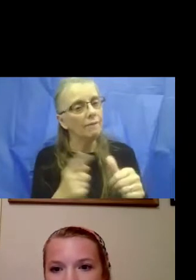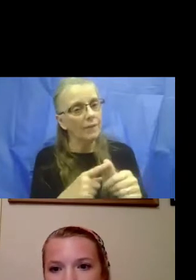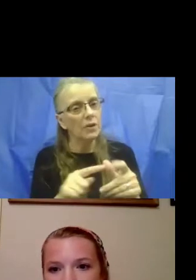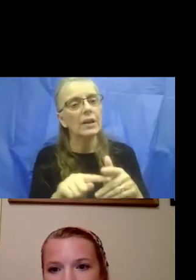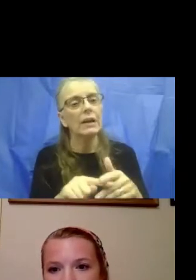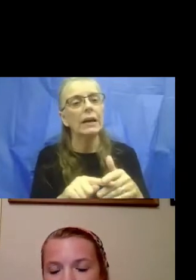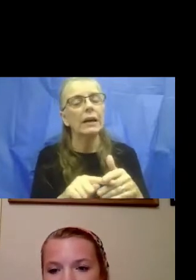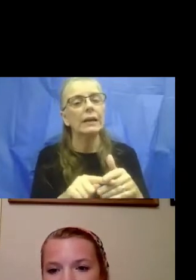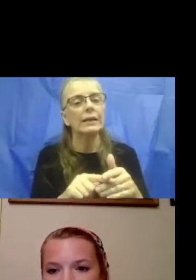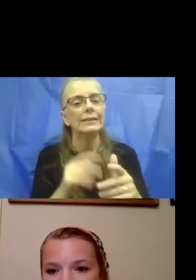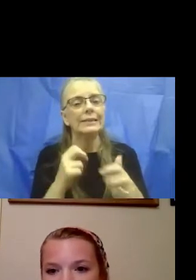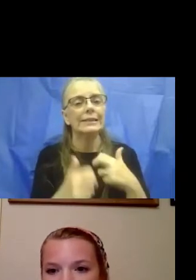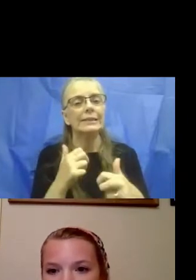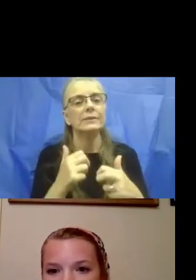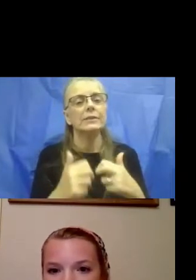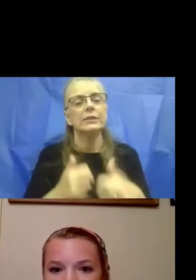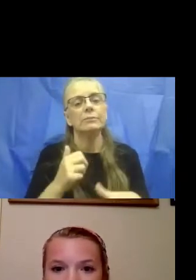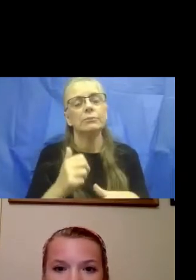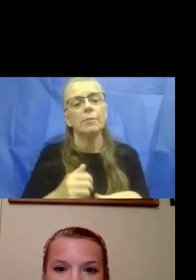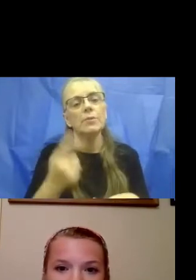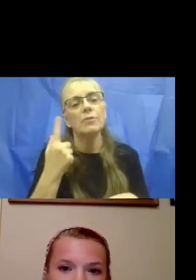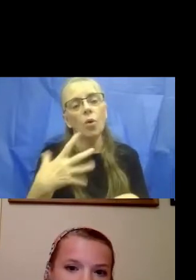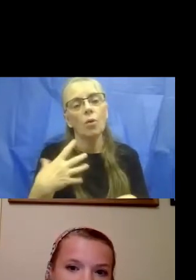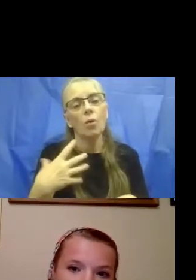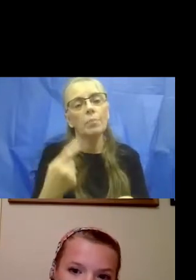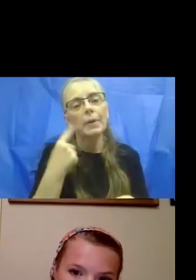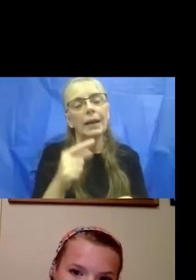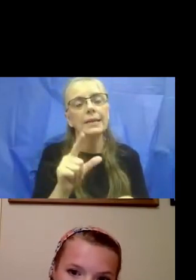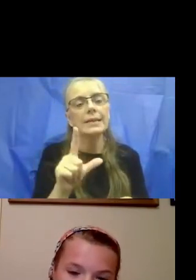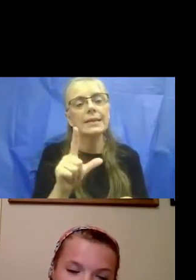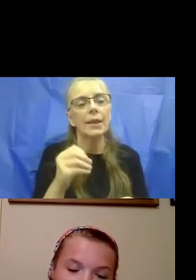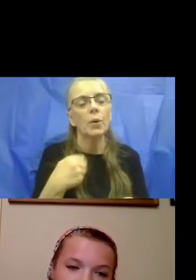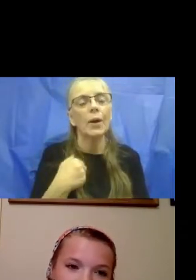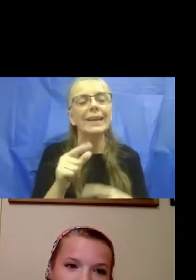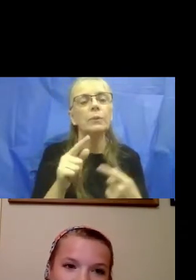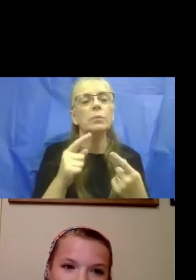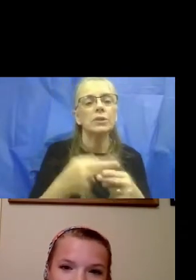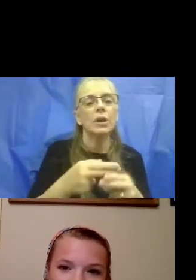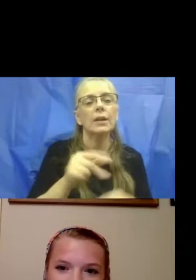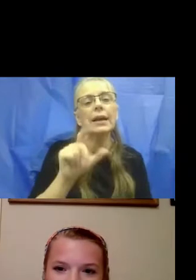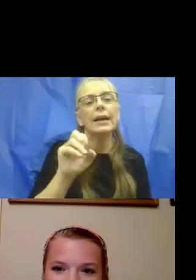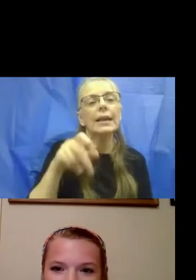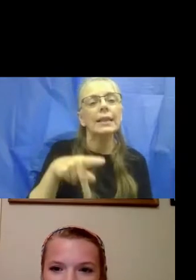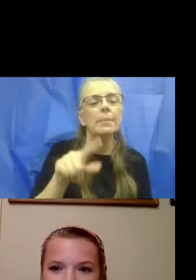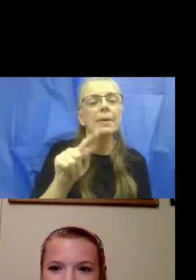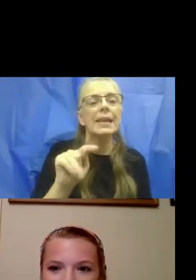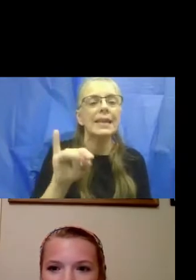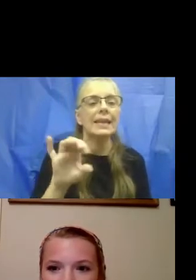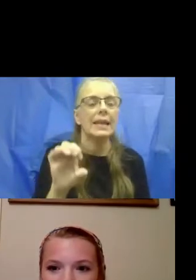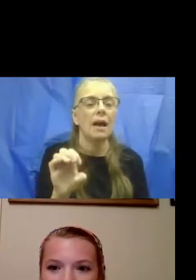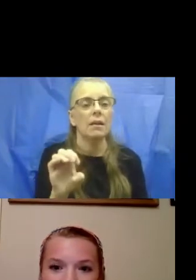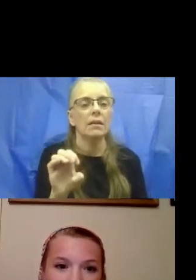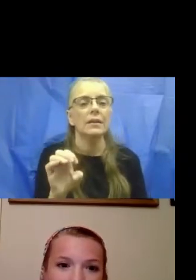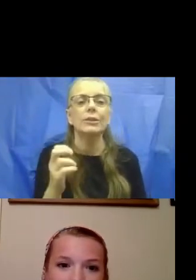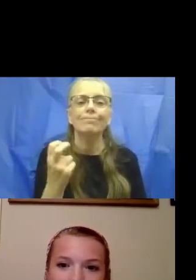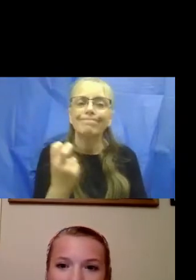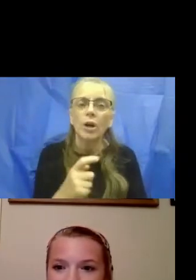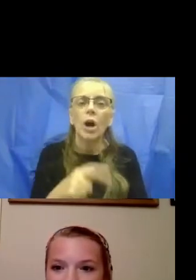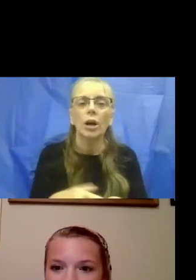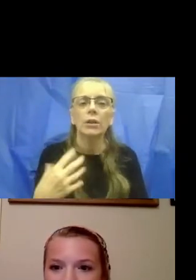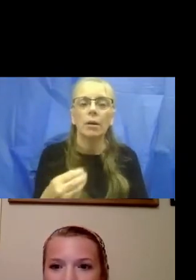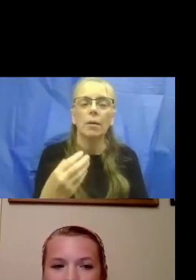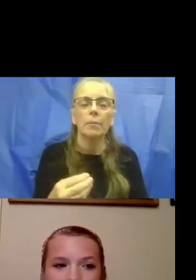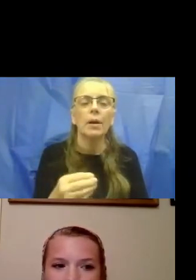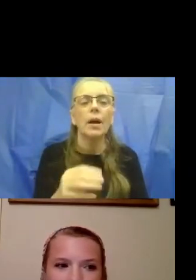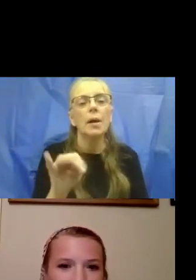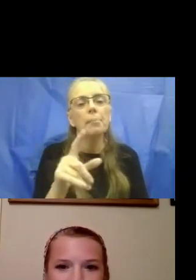tie. So Melissa came and dropped off a care package the day of our first Zoom after Leo was born. And it had a bunch of